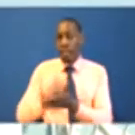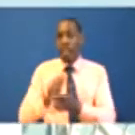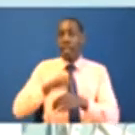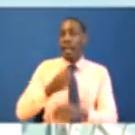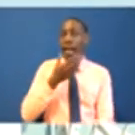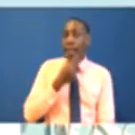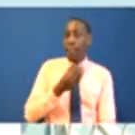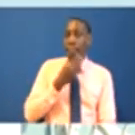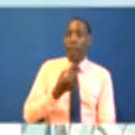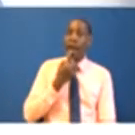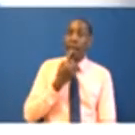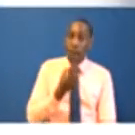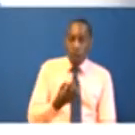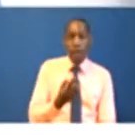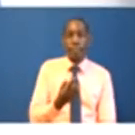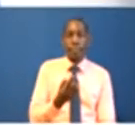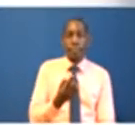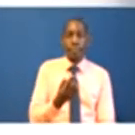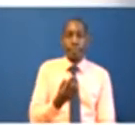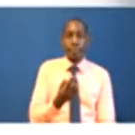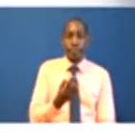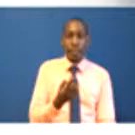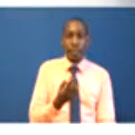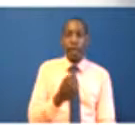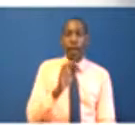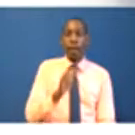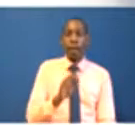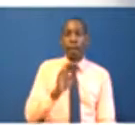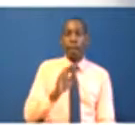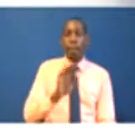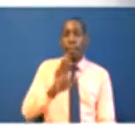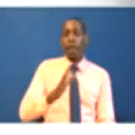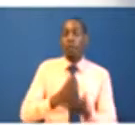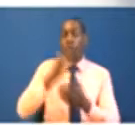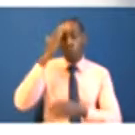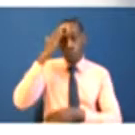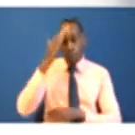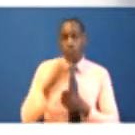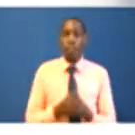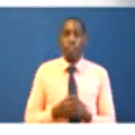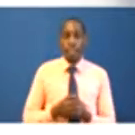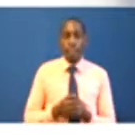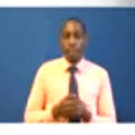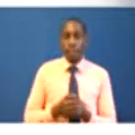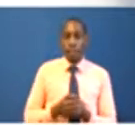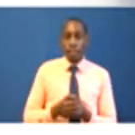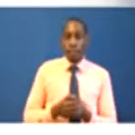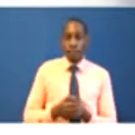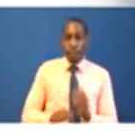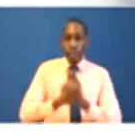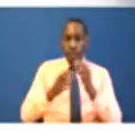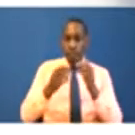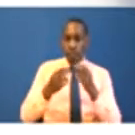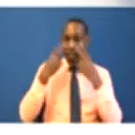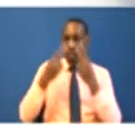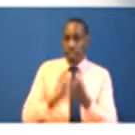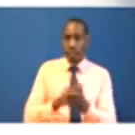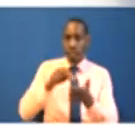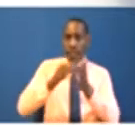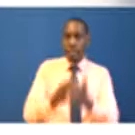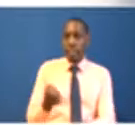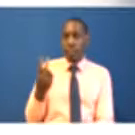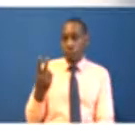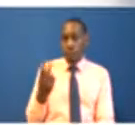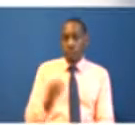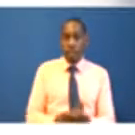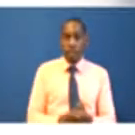baba gives that direction you can be sure you can be sure because if you look at two candidates if you look at the two candidates